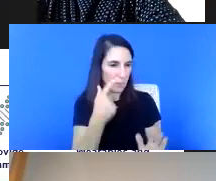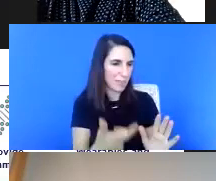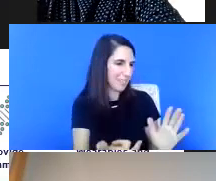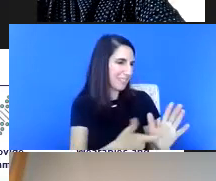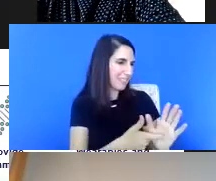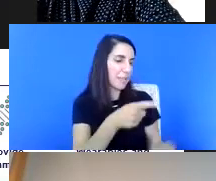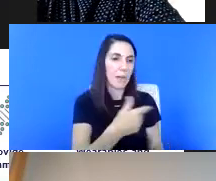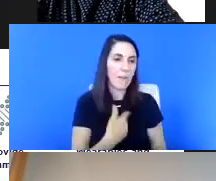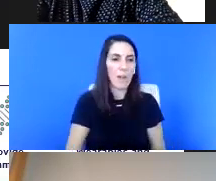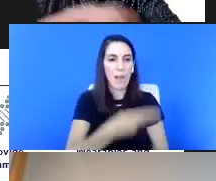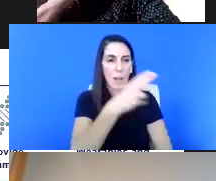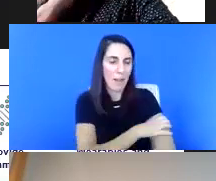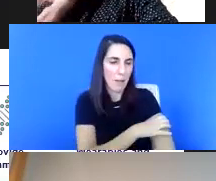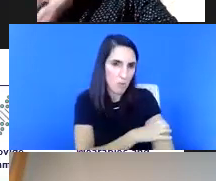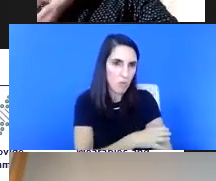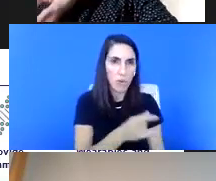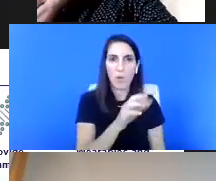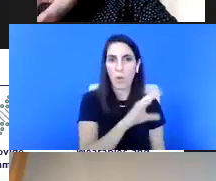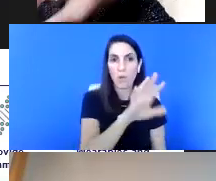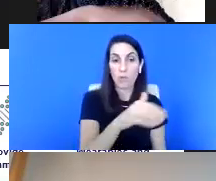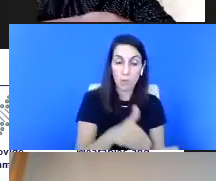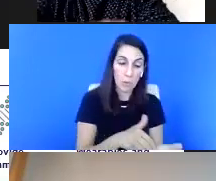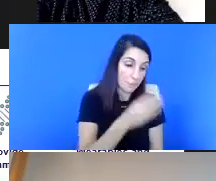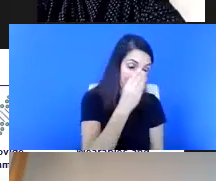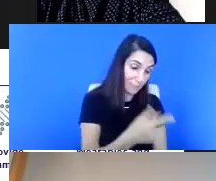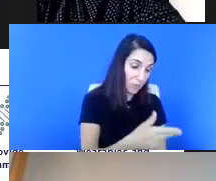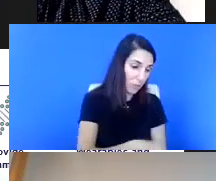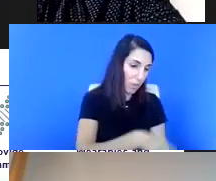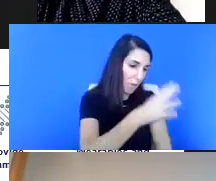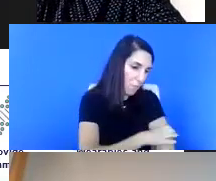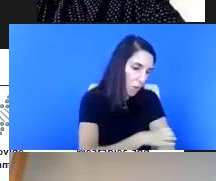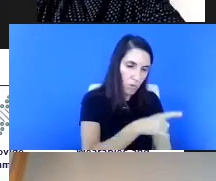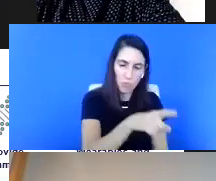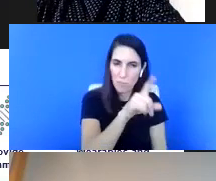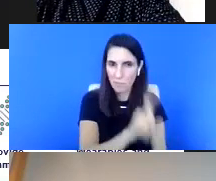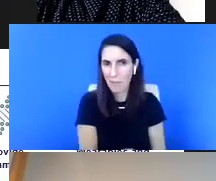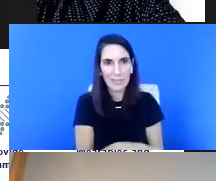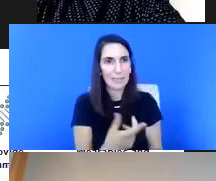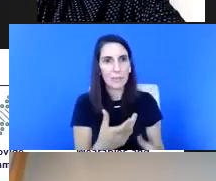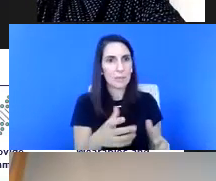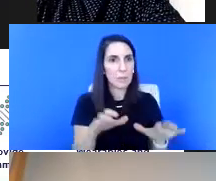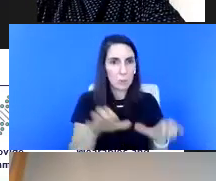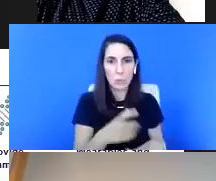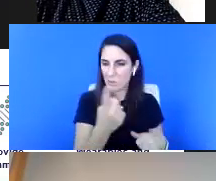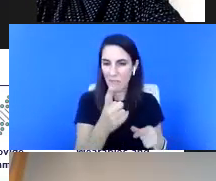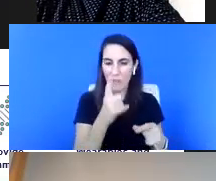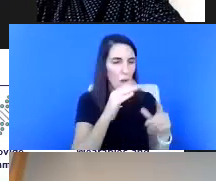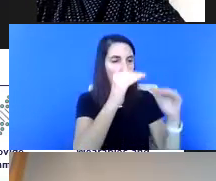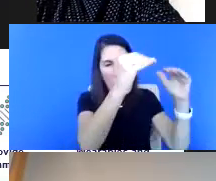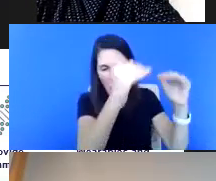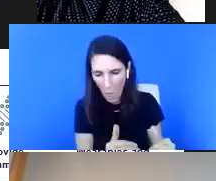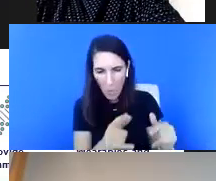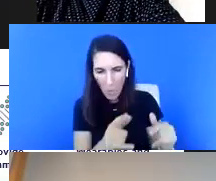high blood pressure. And your doctor tells you you've been diagnosed with high blood pressure, we need you to do something to bring this under control. So